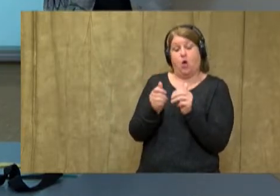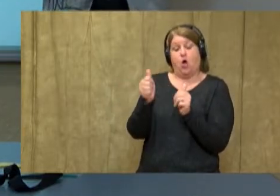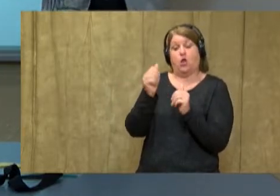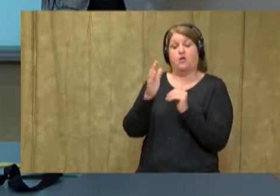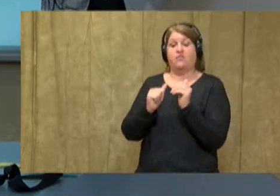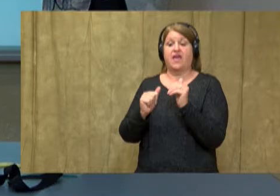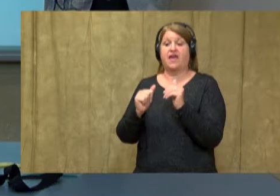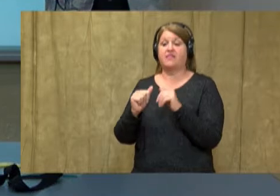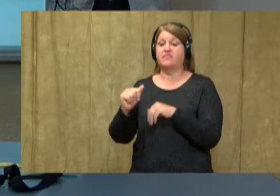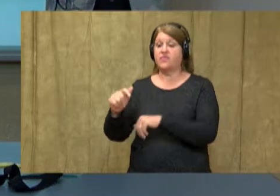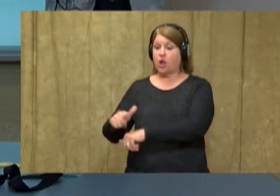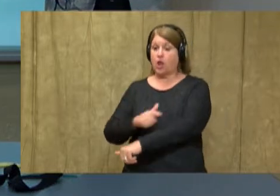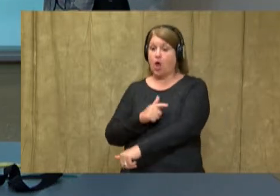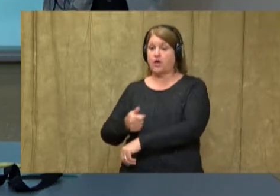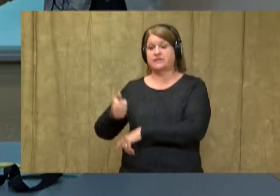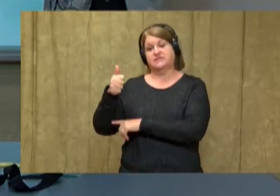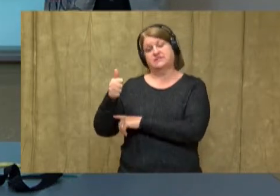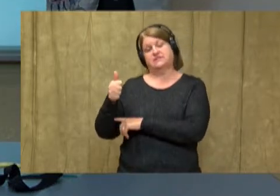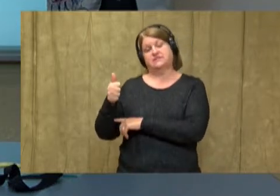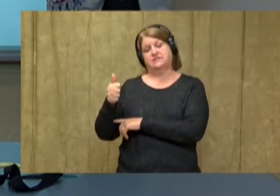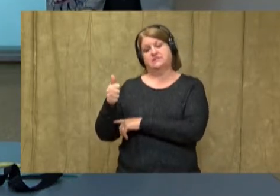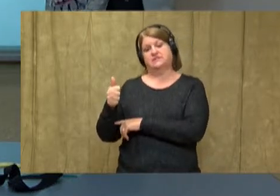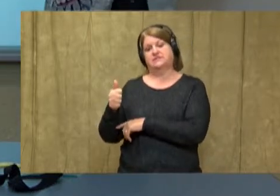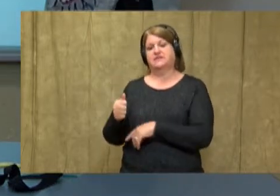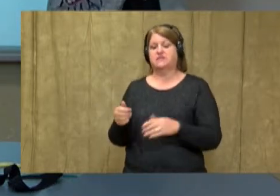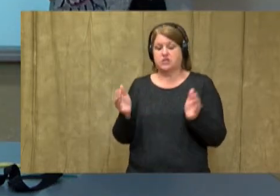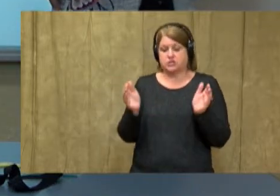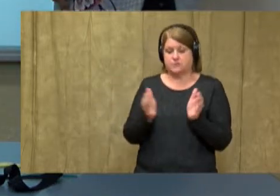and the smaller one out of all 3 that we're